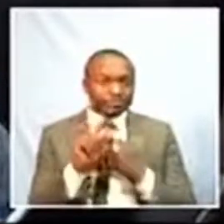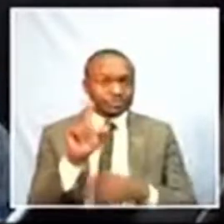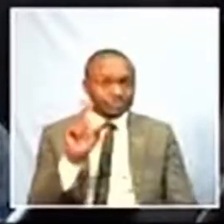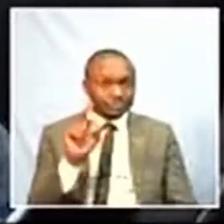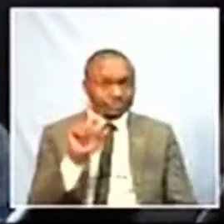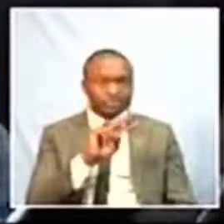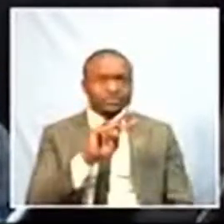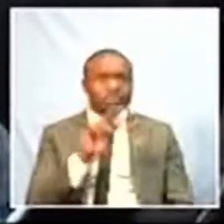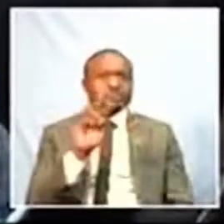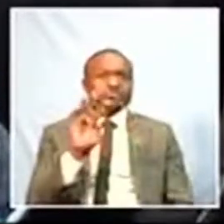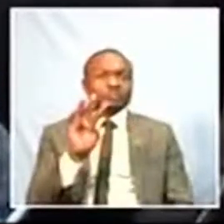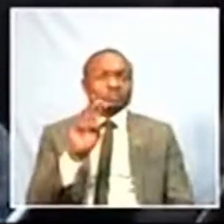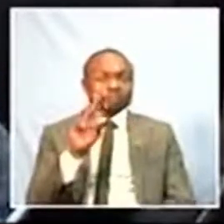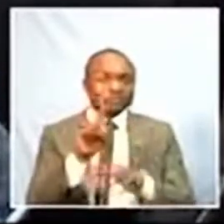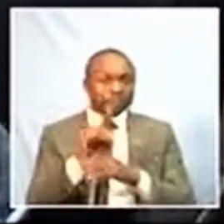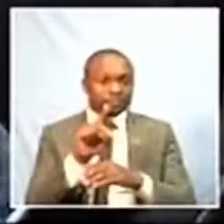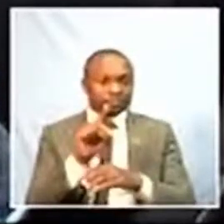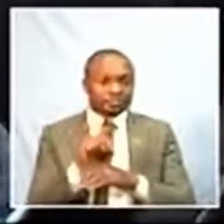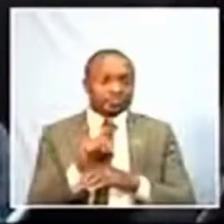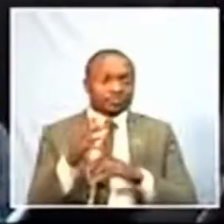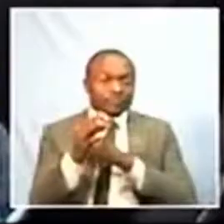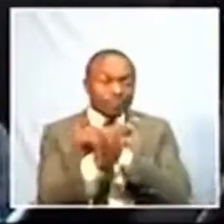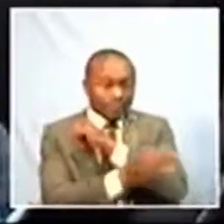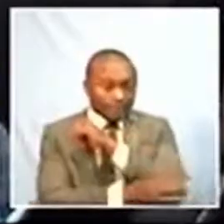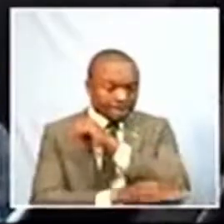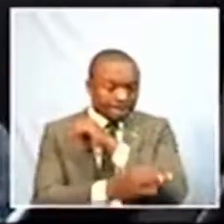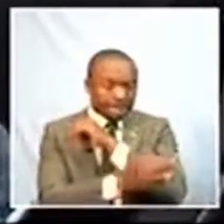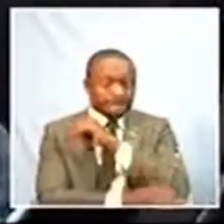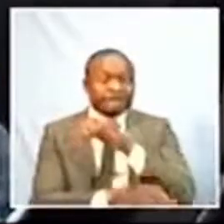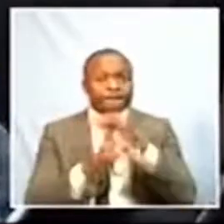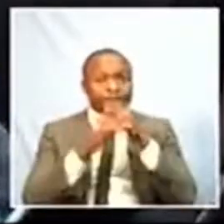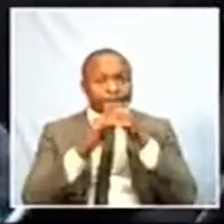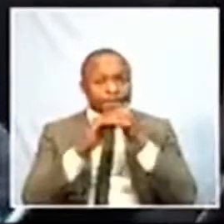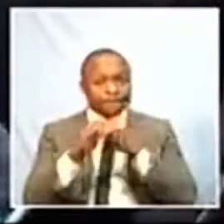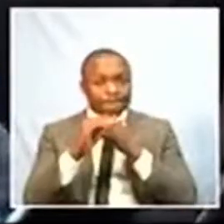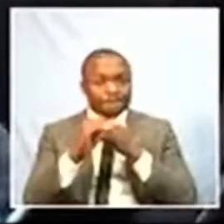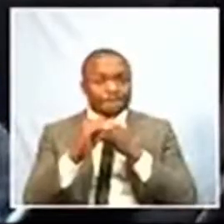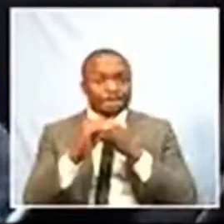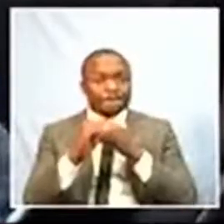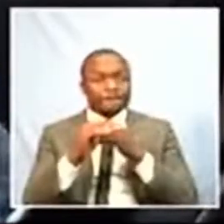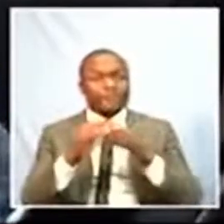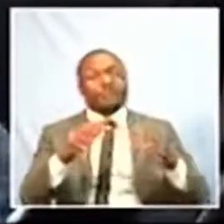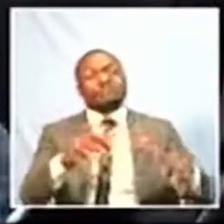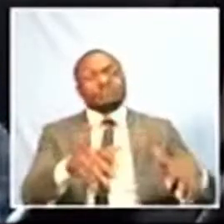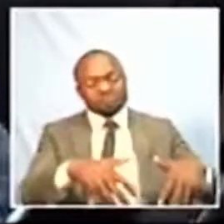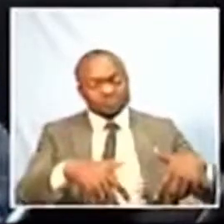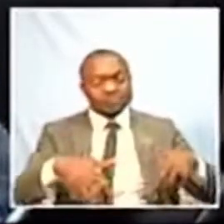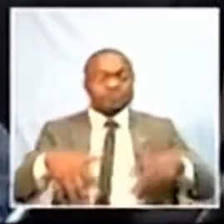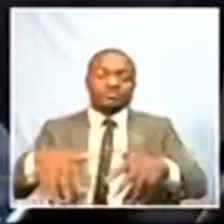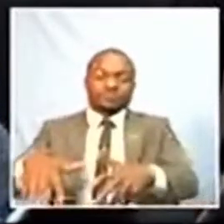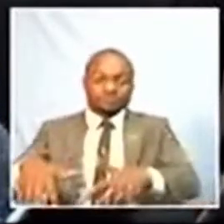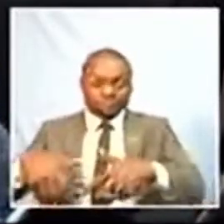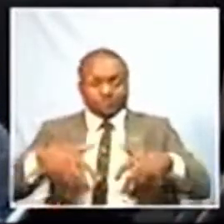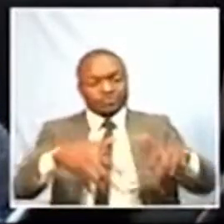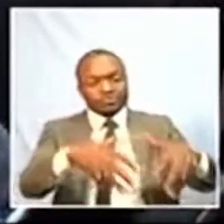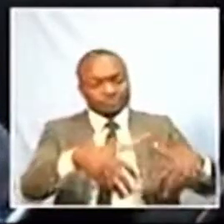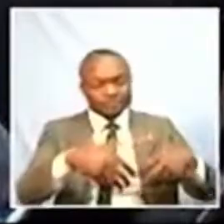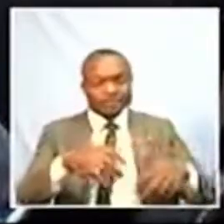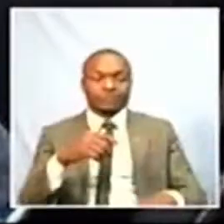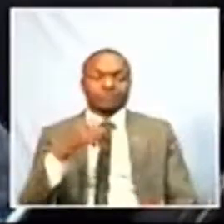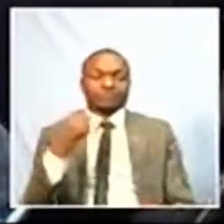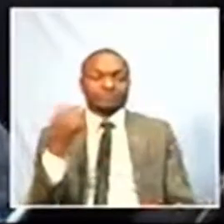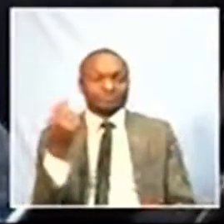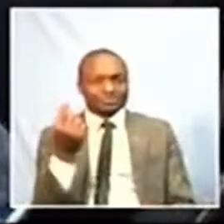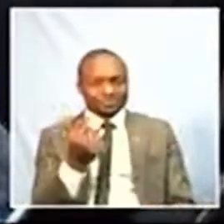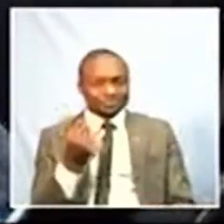2024, the project was at foundation stage, just dug trenches only. And the contractor